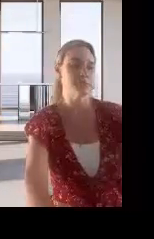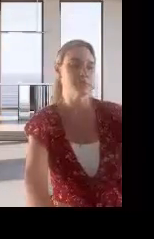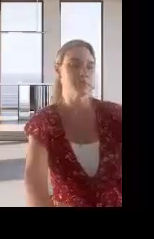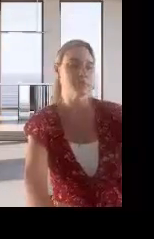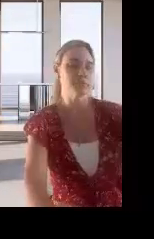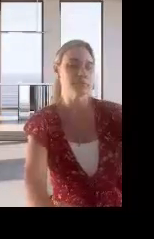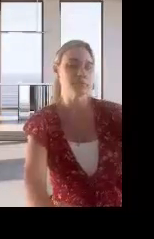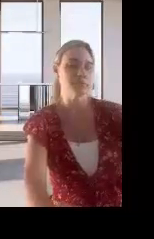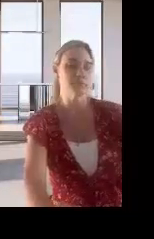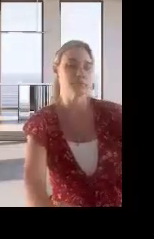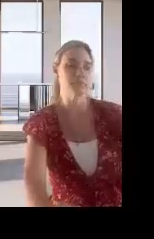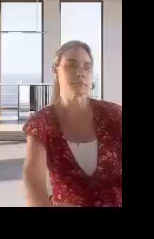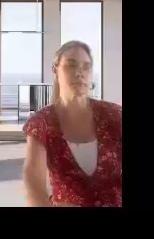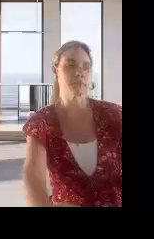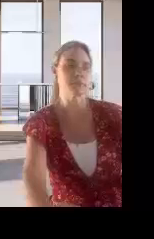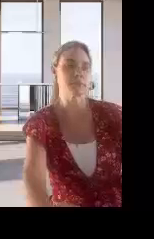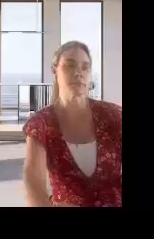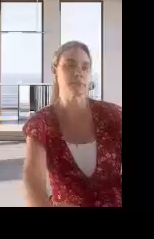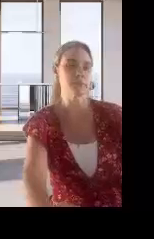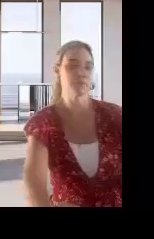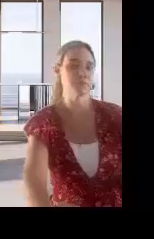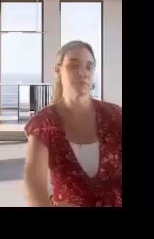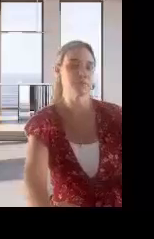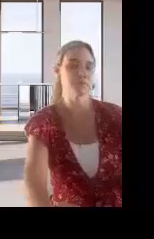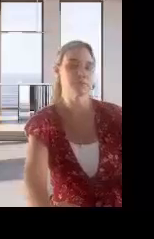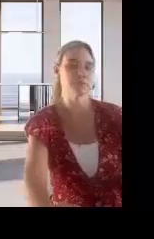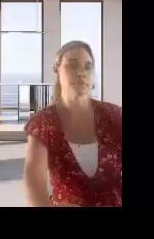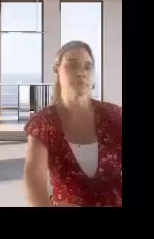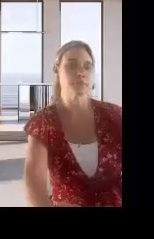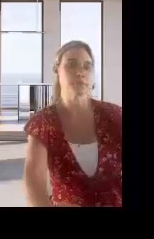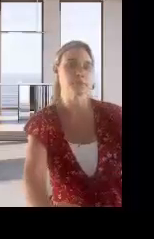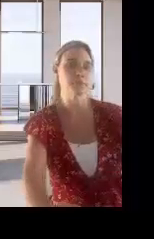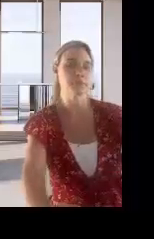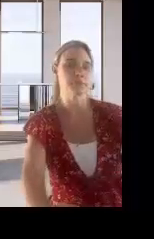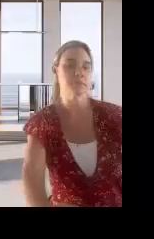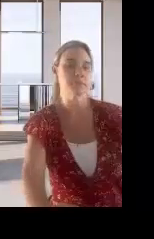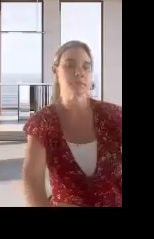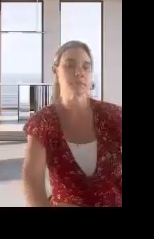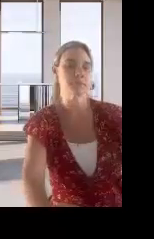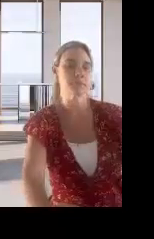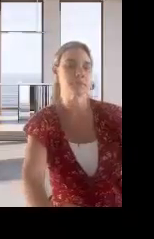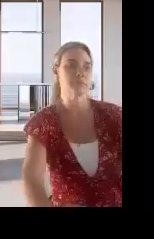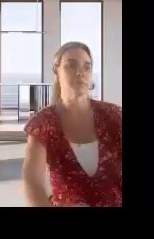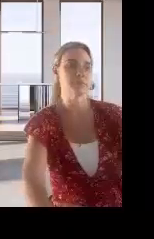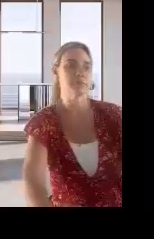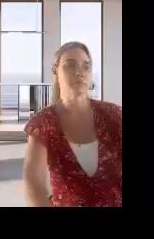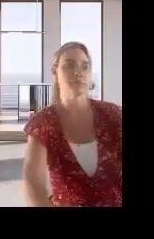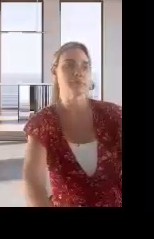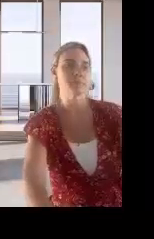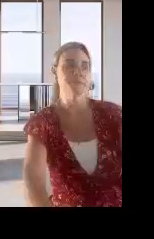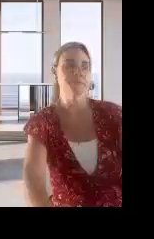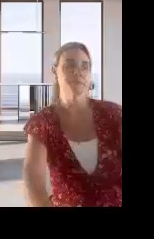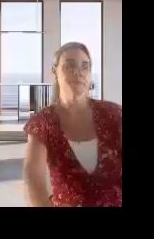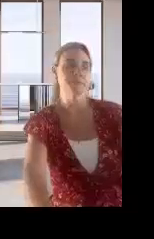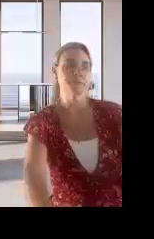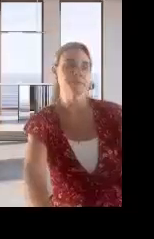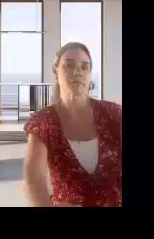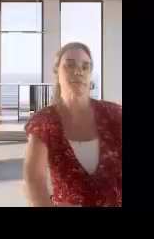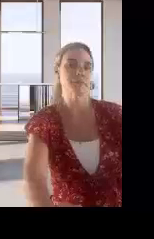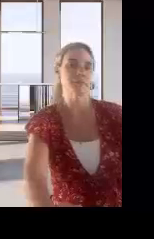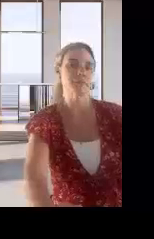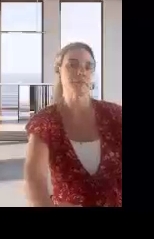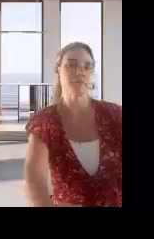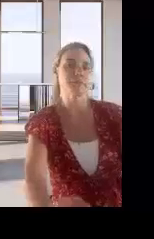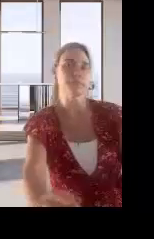especially those Caucasian students that are falling. And I'm hearing it, I'm seeing it myself, and I'm taking calls from parents. Just